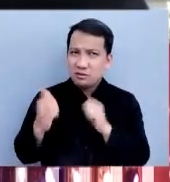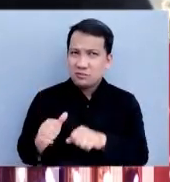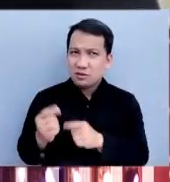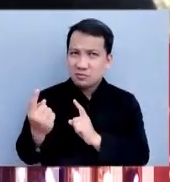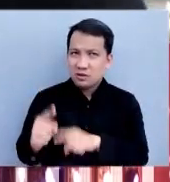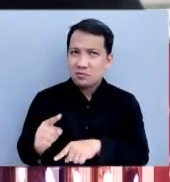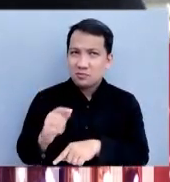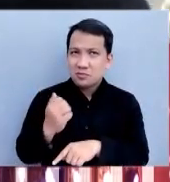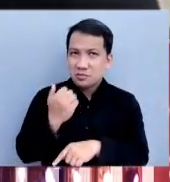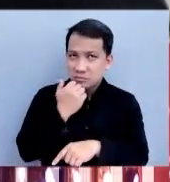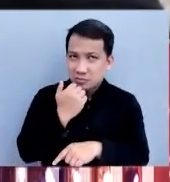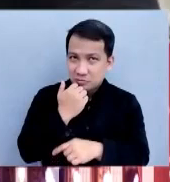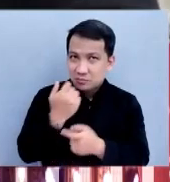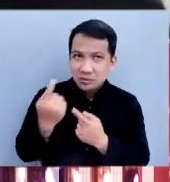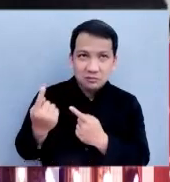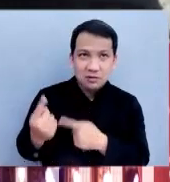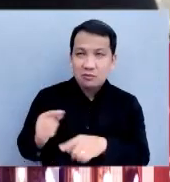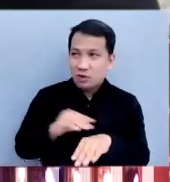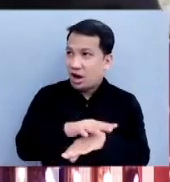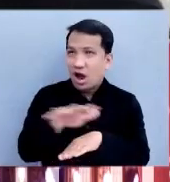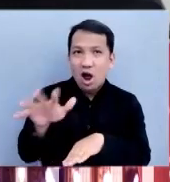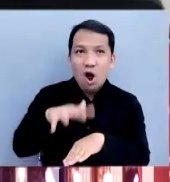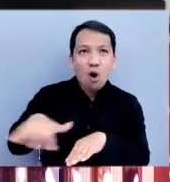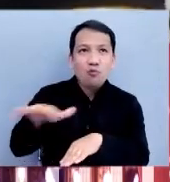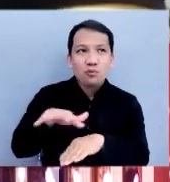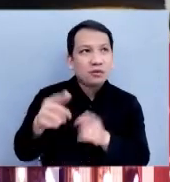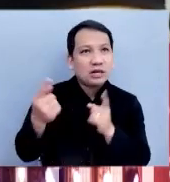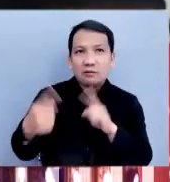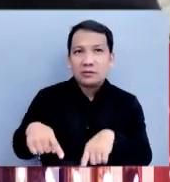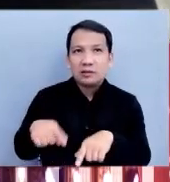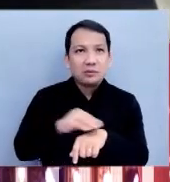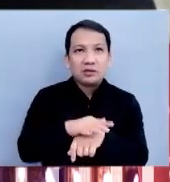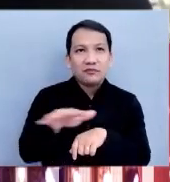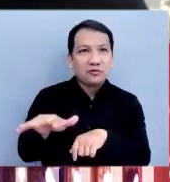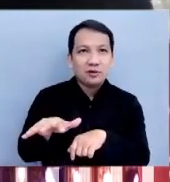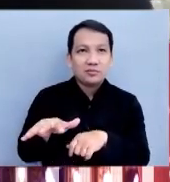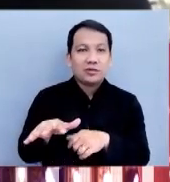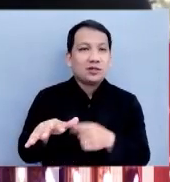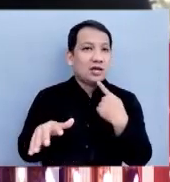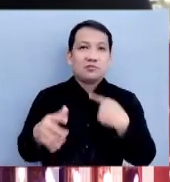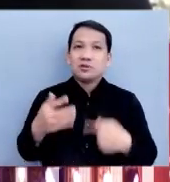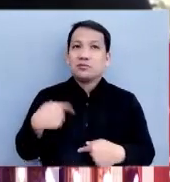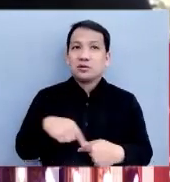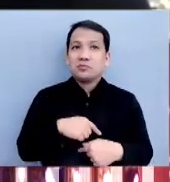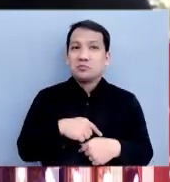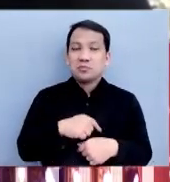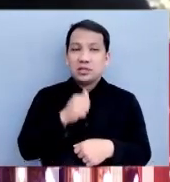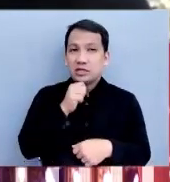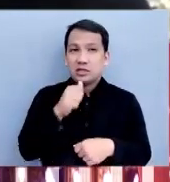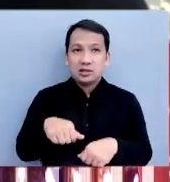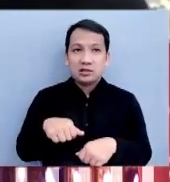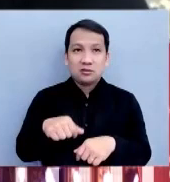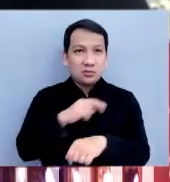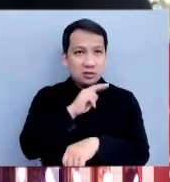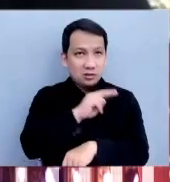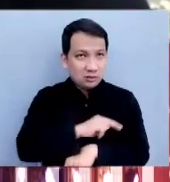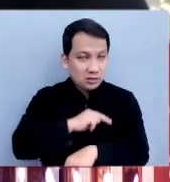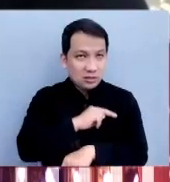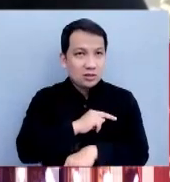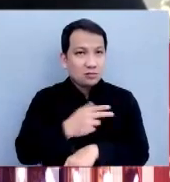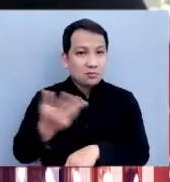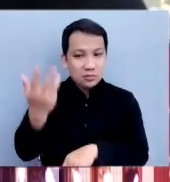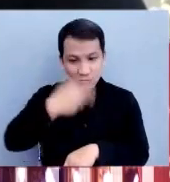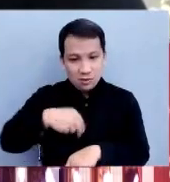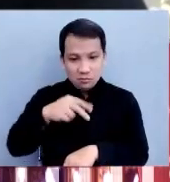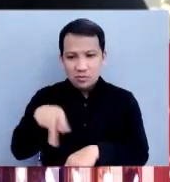scandal impacts our image. Of course, it won't impact our image of nature and the beautiful